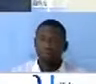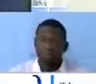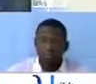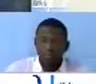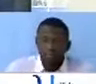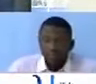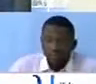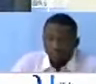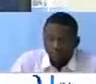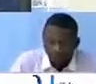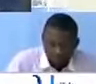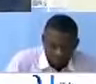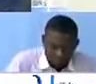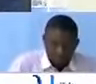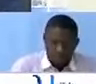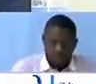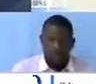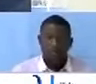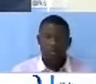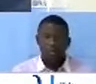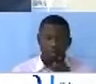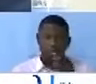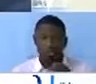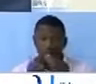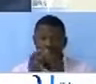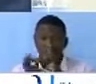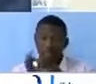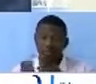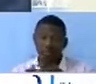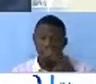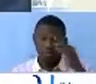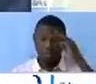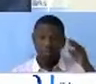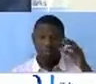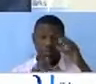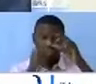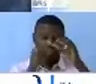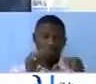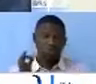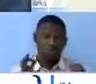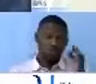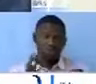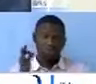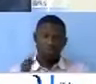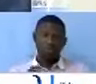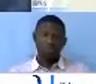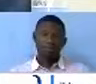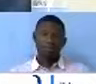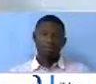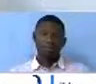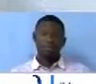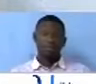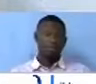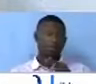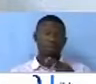Minister of Justice. Okay. Did you tell the Ministry of Justice? There was no time for me because I was already in mile 2.